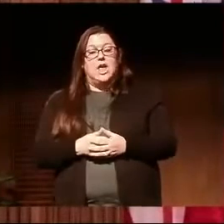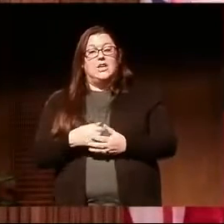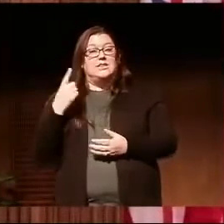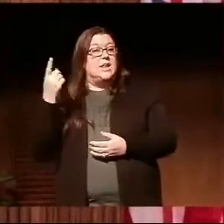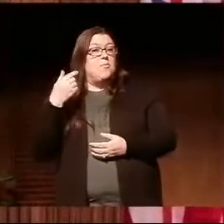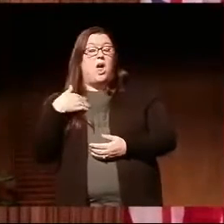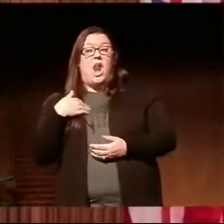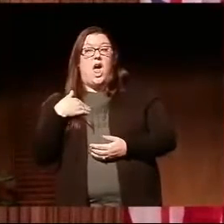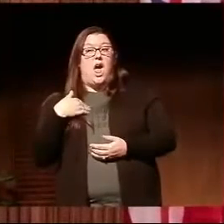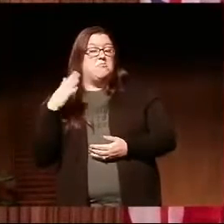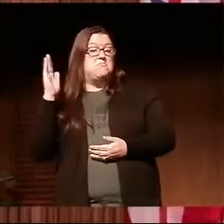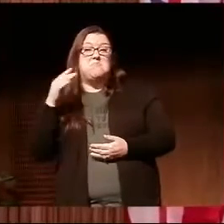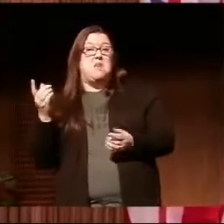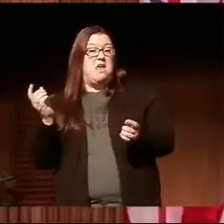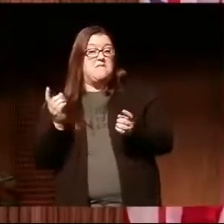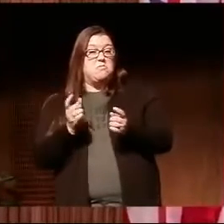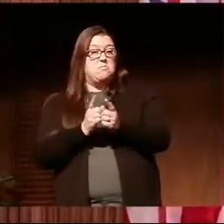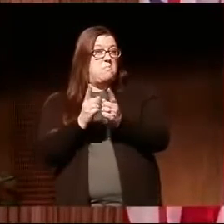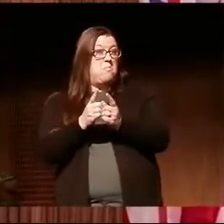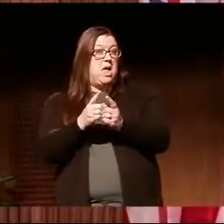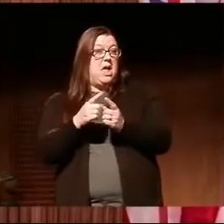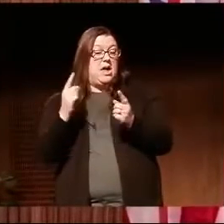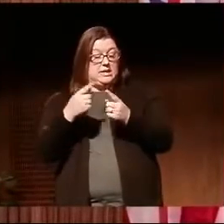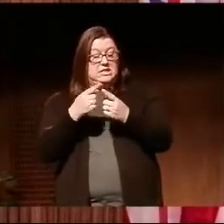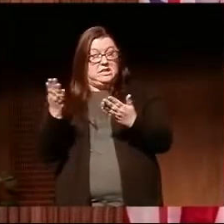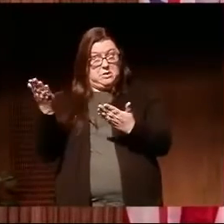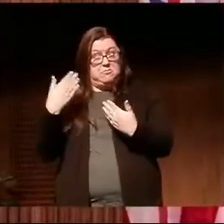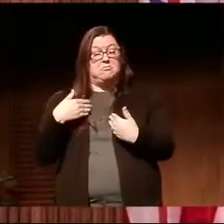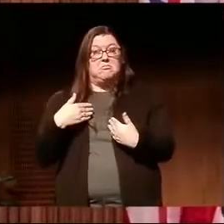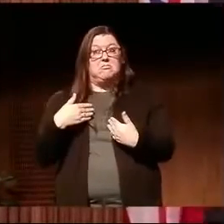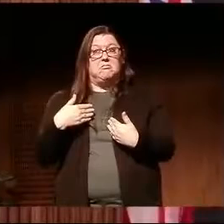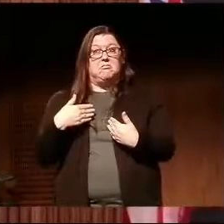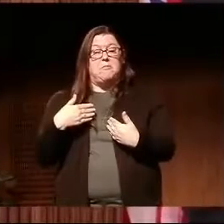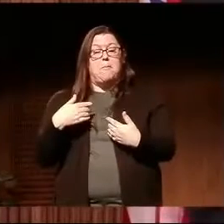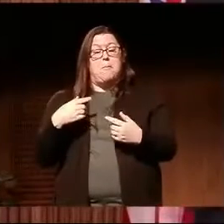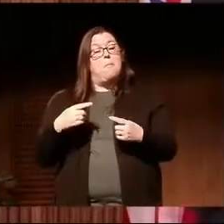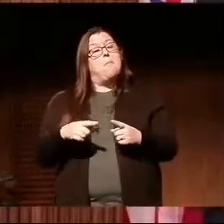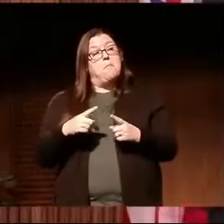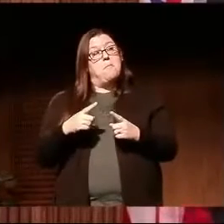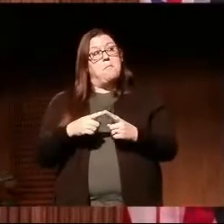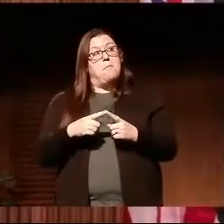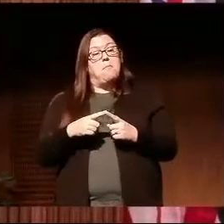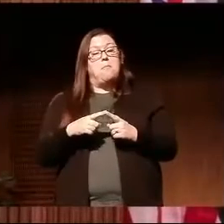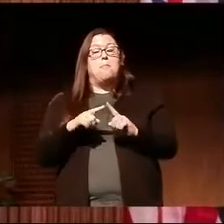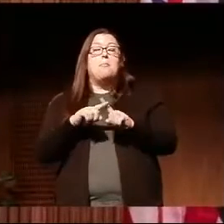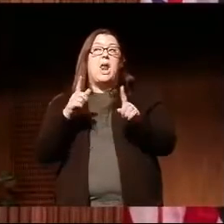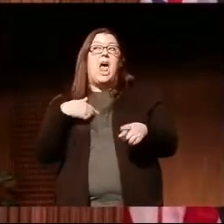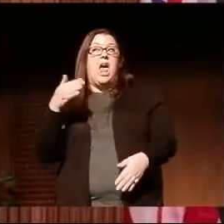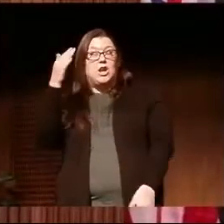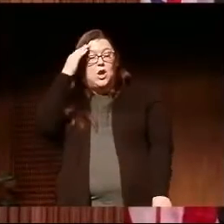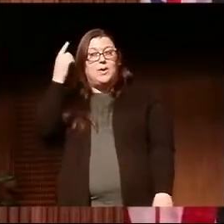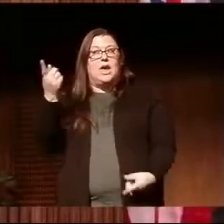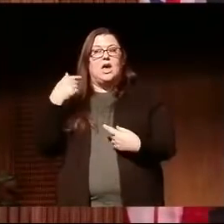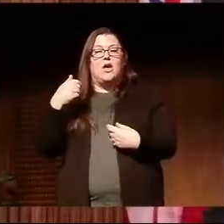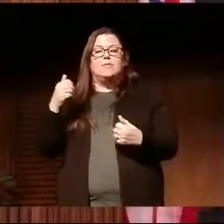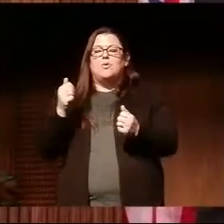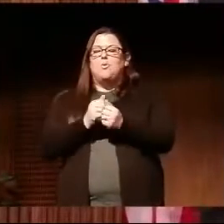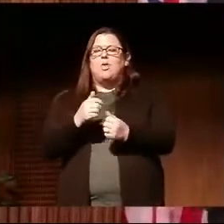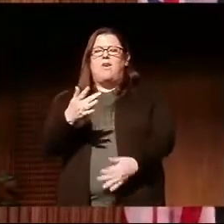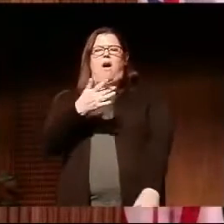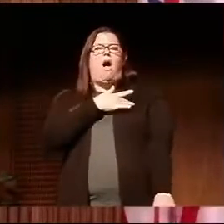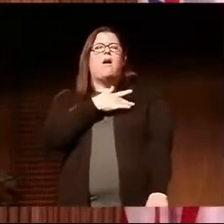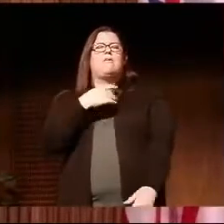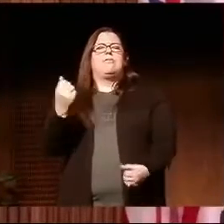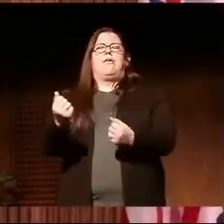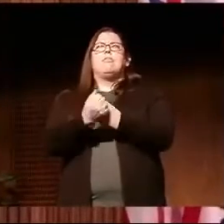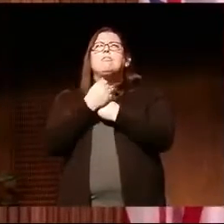someone I had never met till he arrived. But I know he comes with a heart that loves